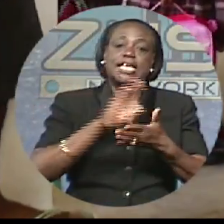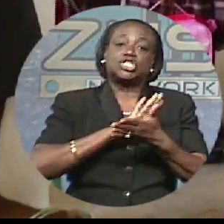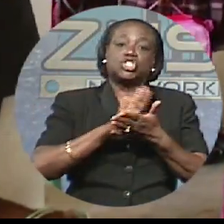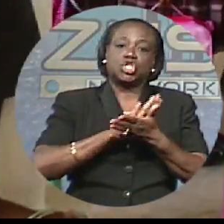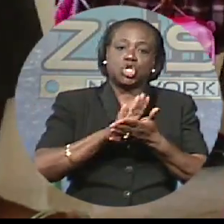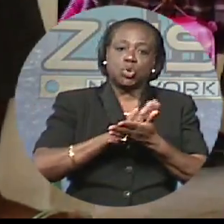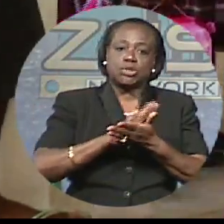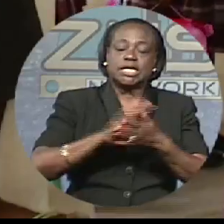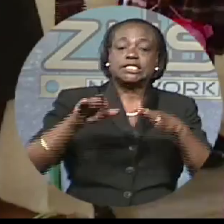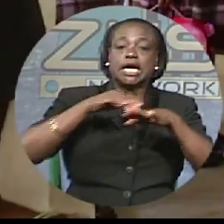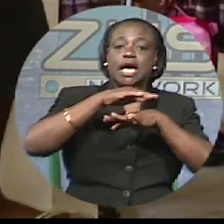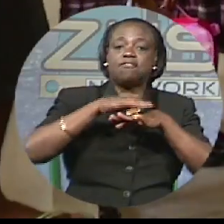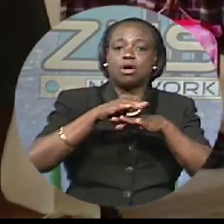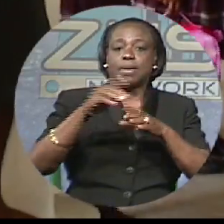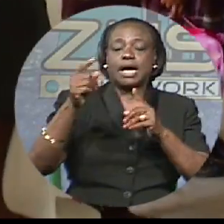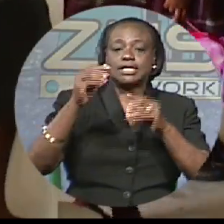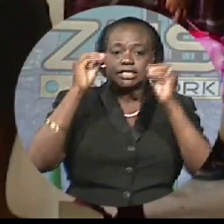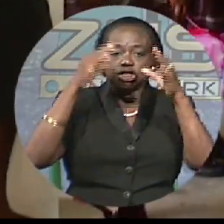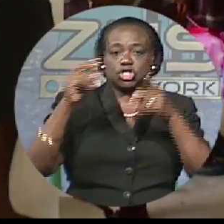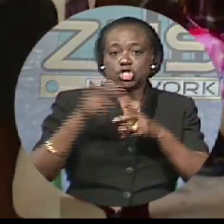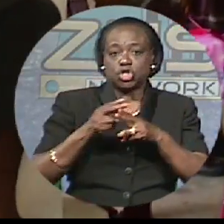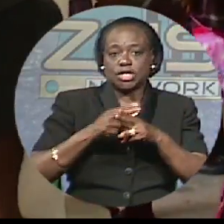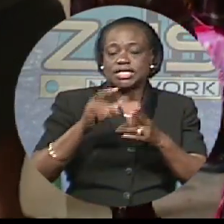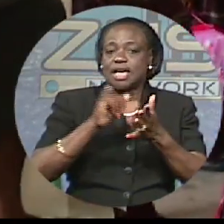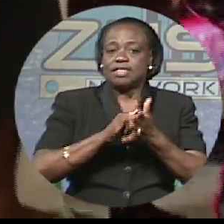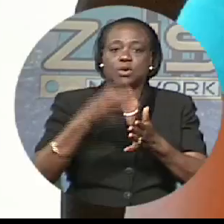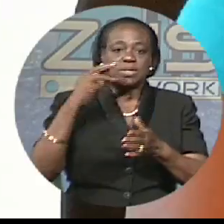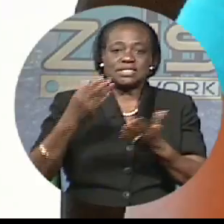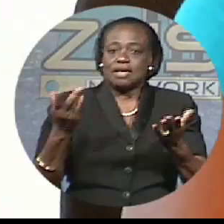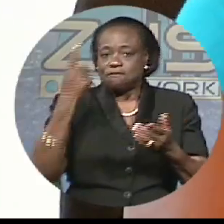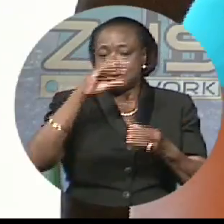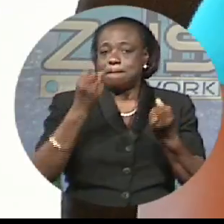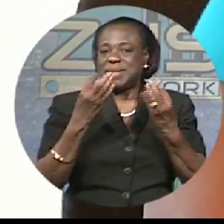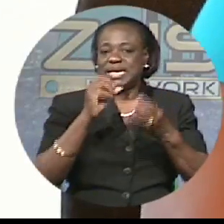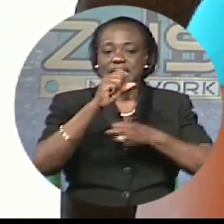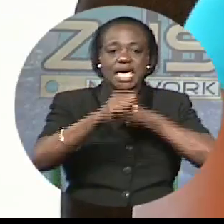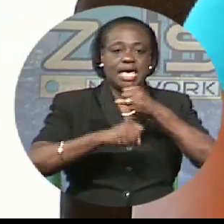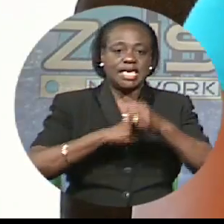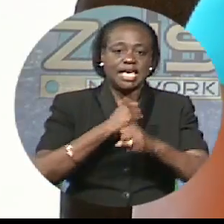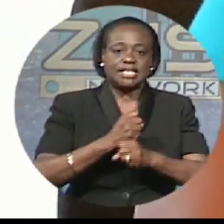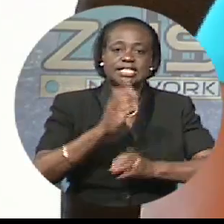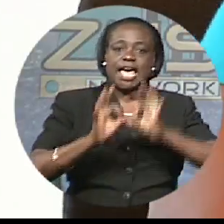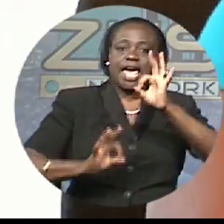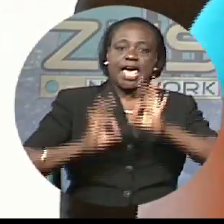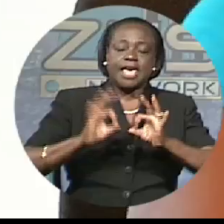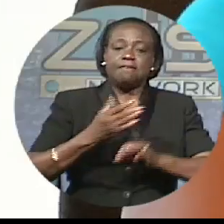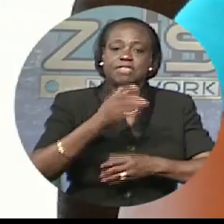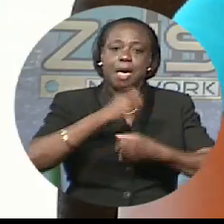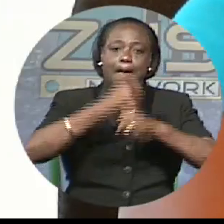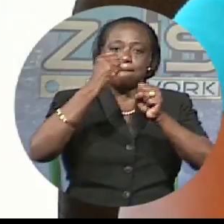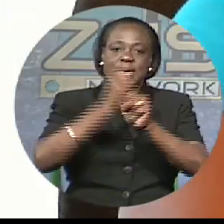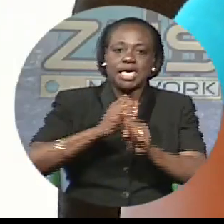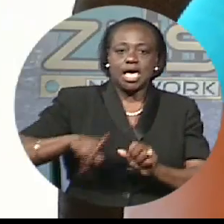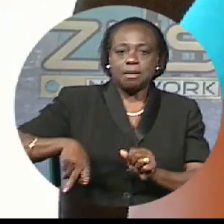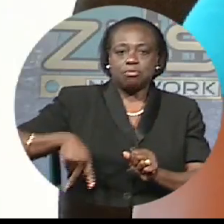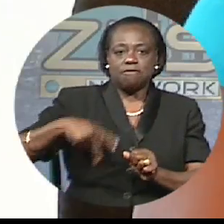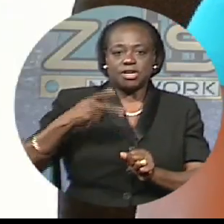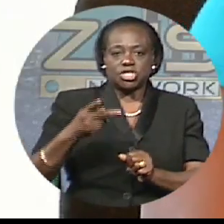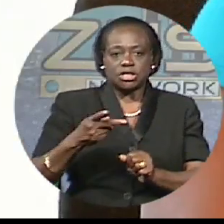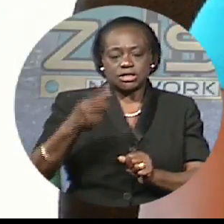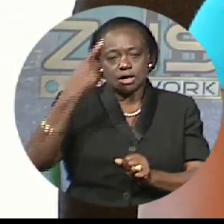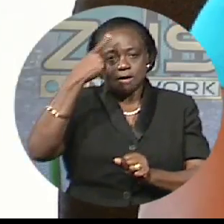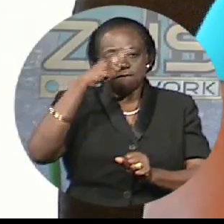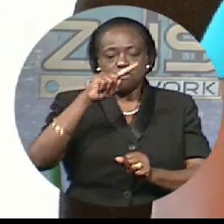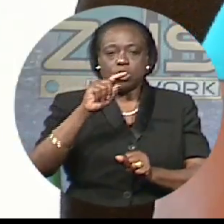teacher shortage that she claims has been lingering for many years. I'll say if they're making provisions for, let's